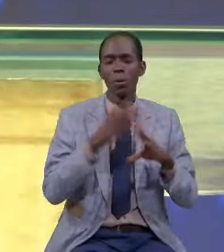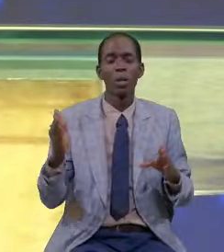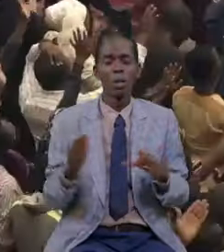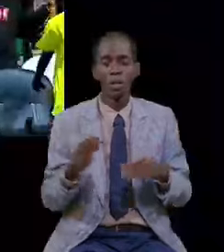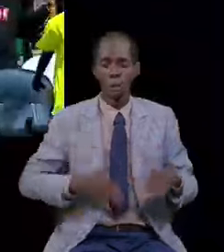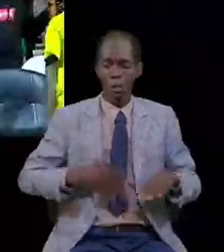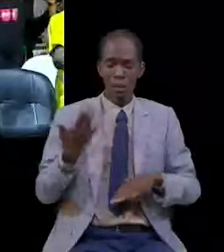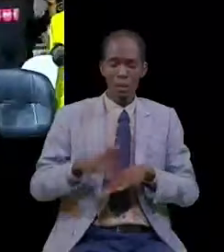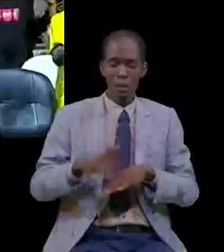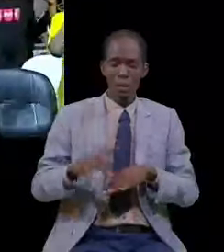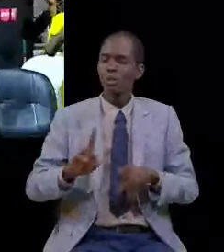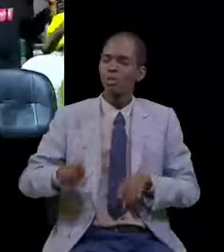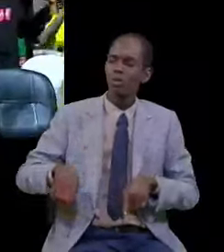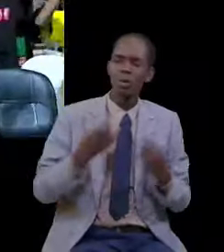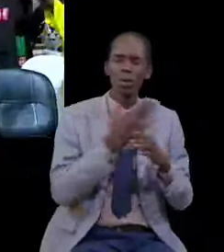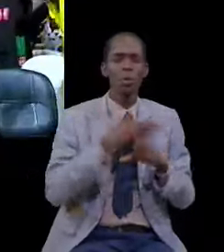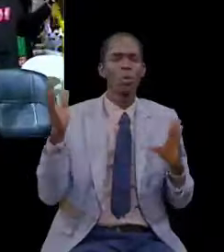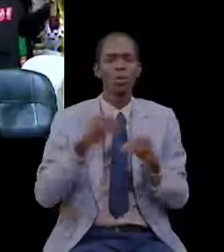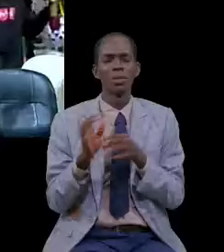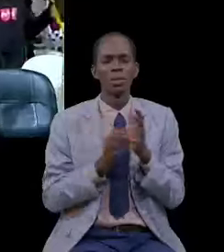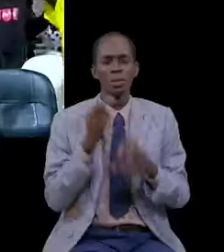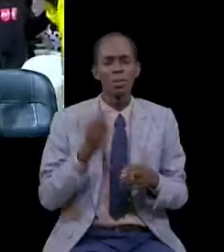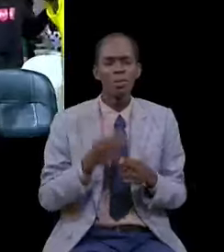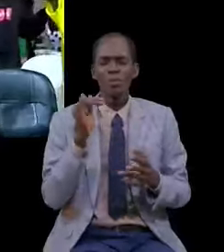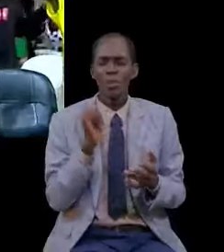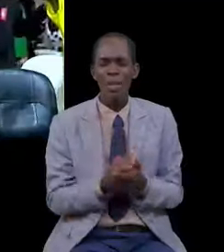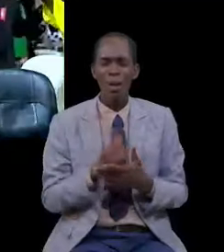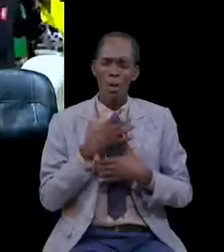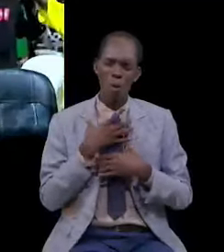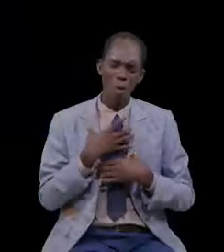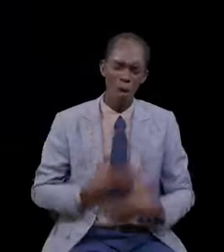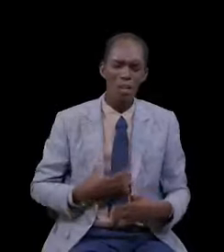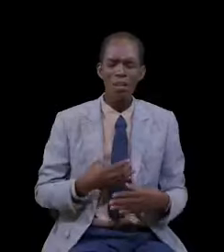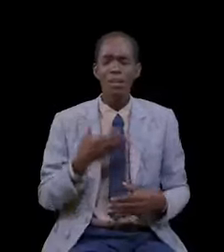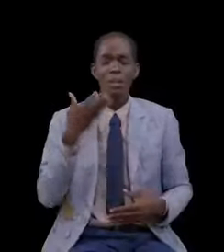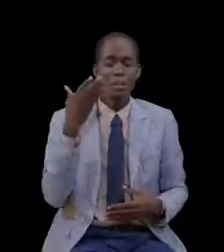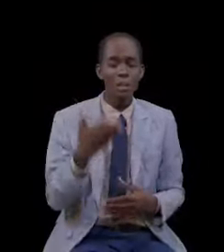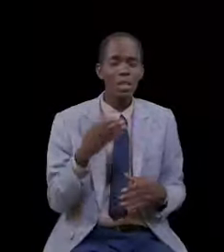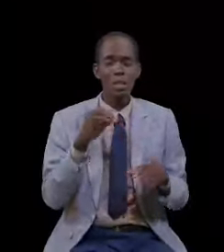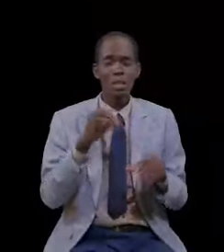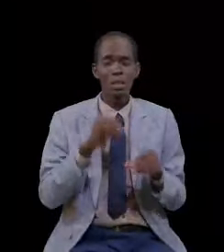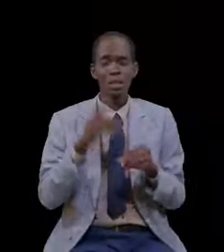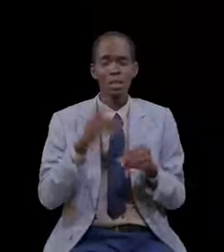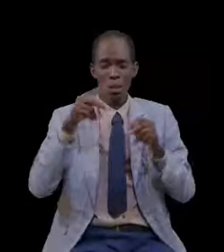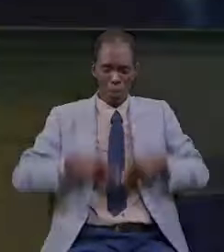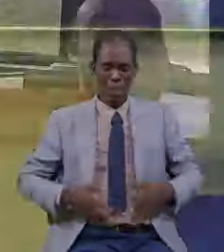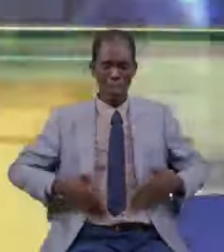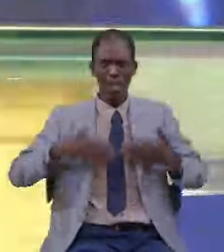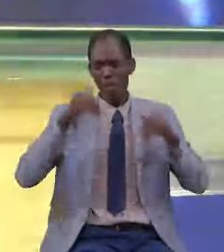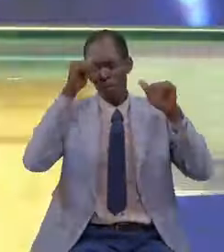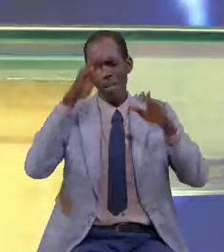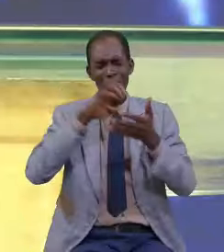barrenness to go. That famine locally there in their personal life, take the famine away